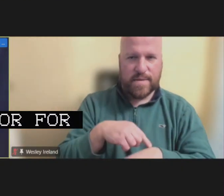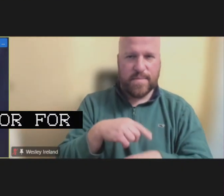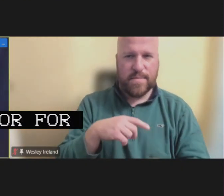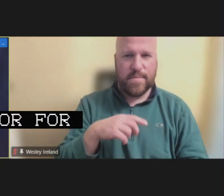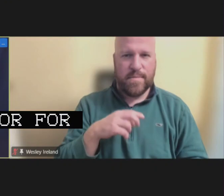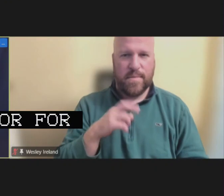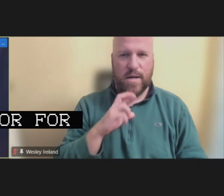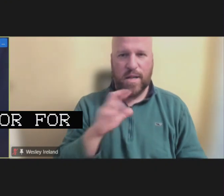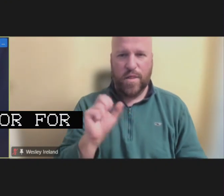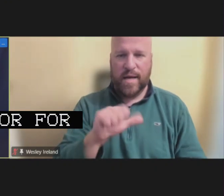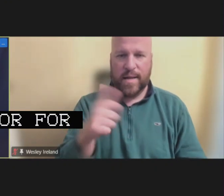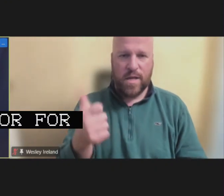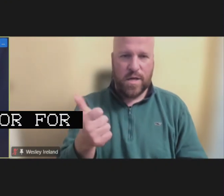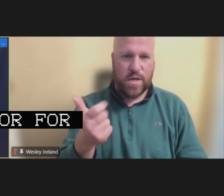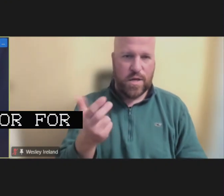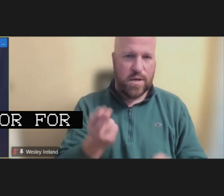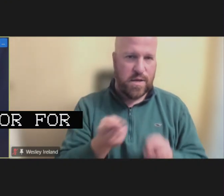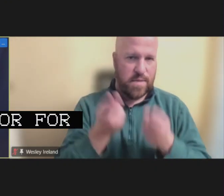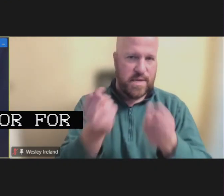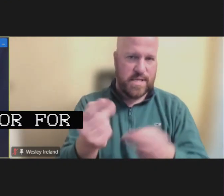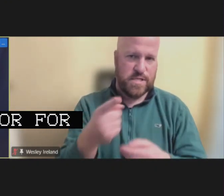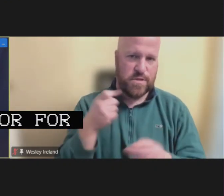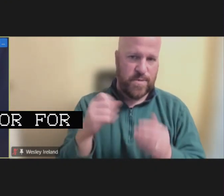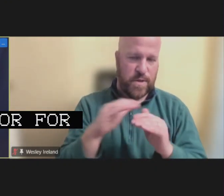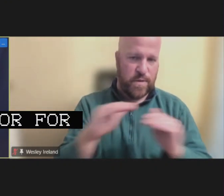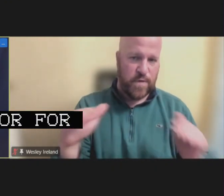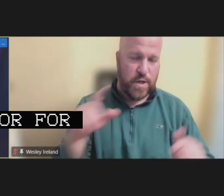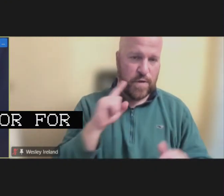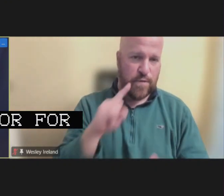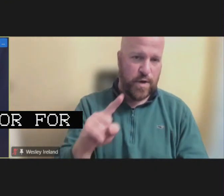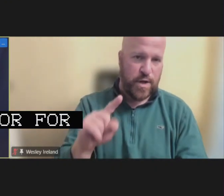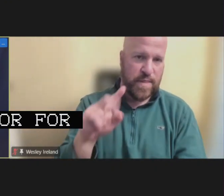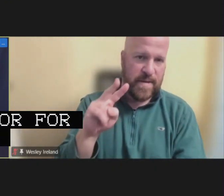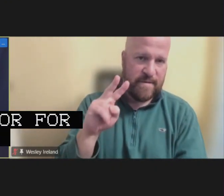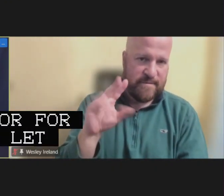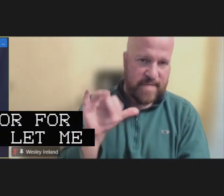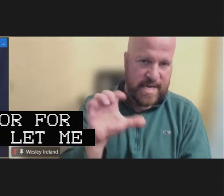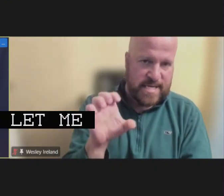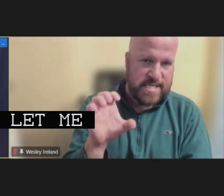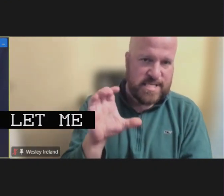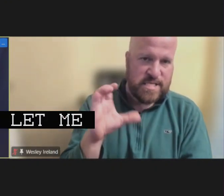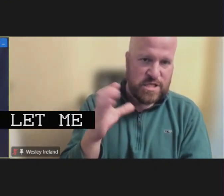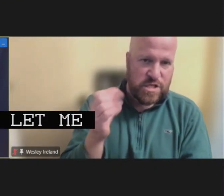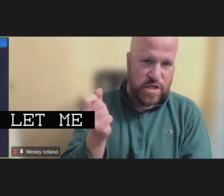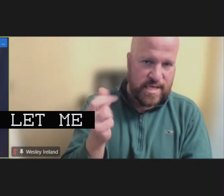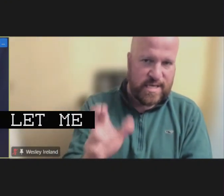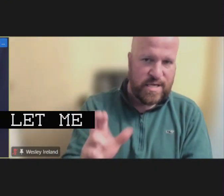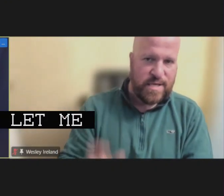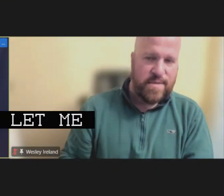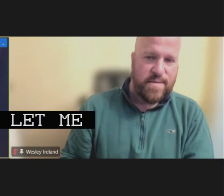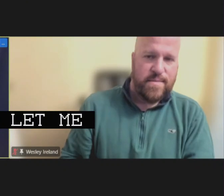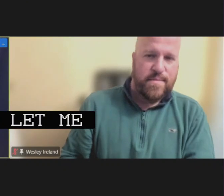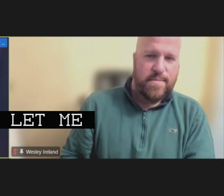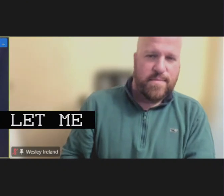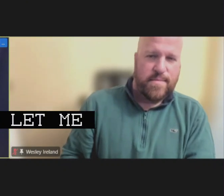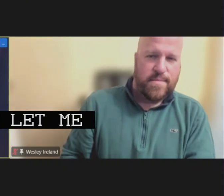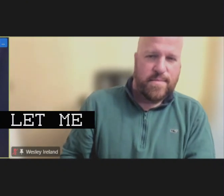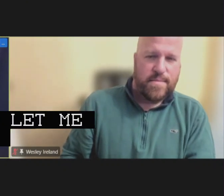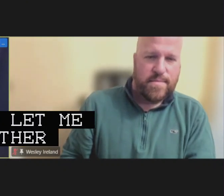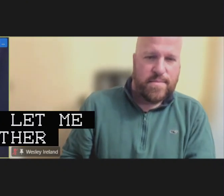Okay, for the second time, let me ask you, are there any other or additional nominations from the floor for the position of vice